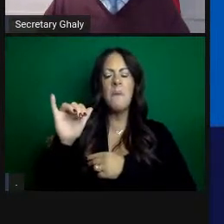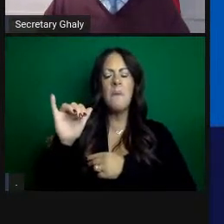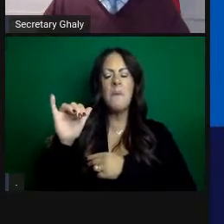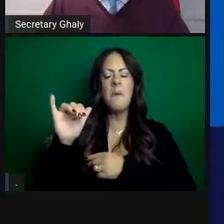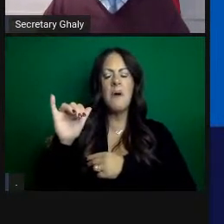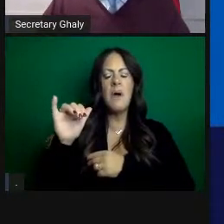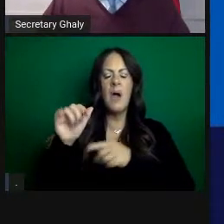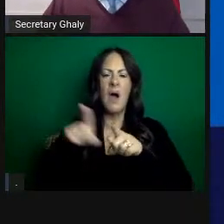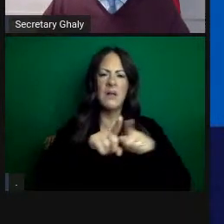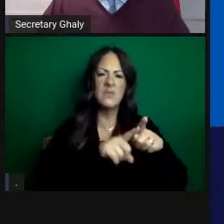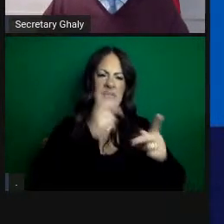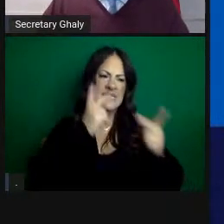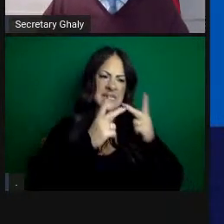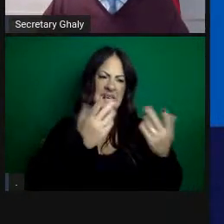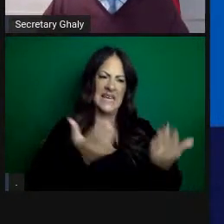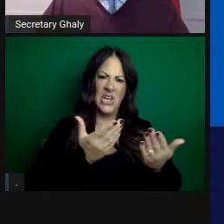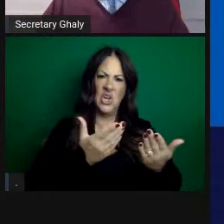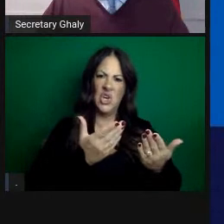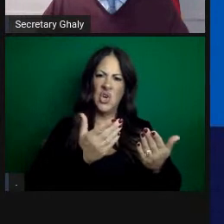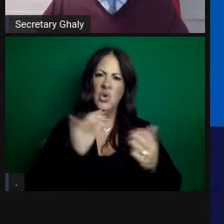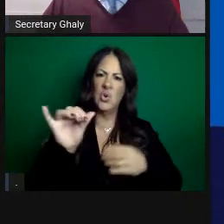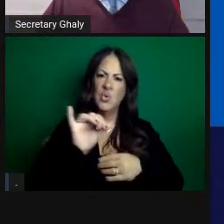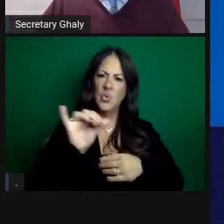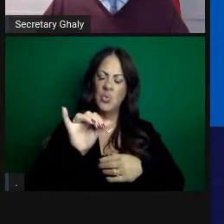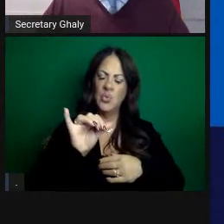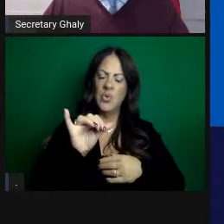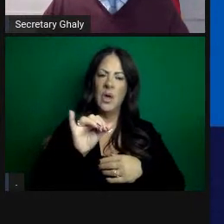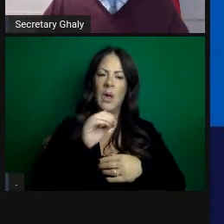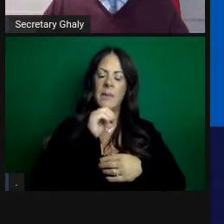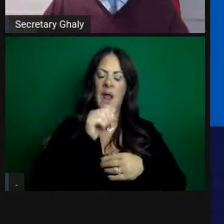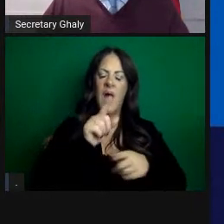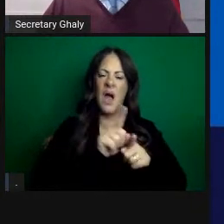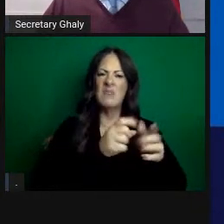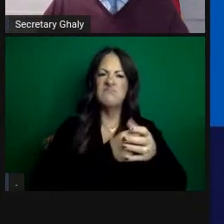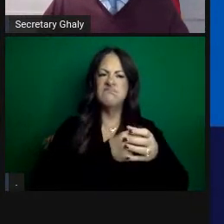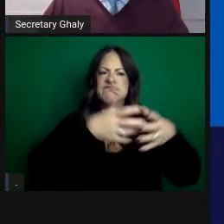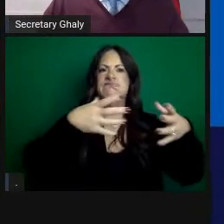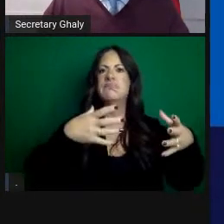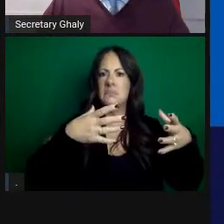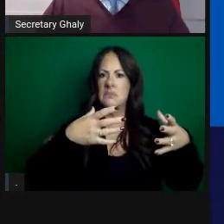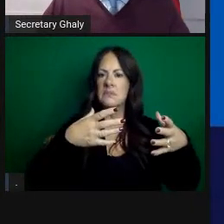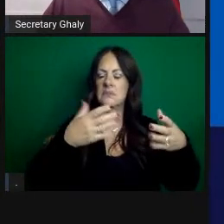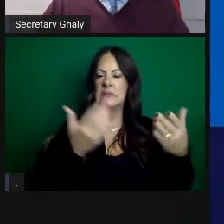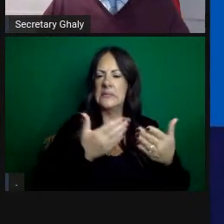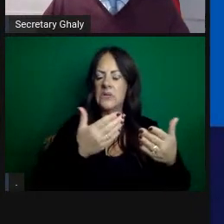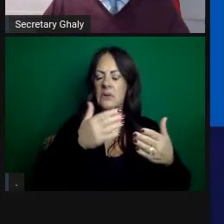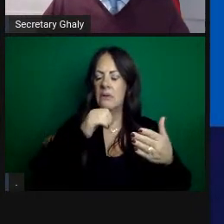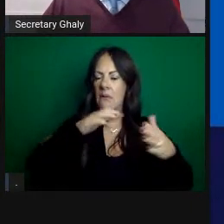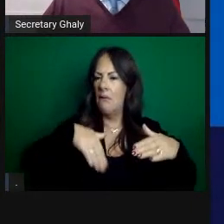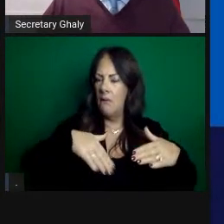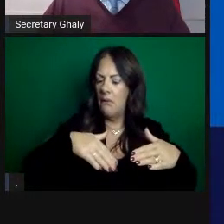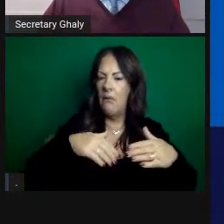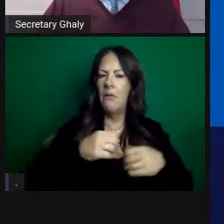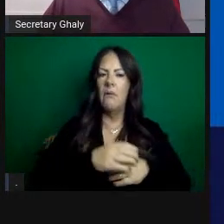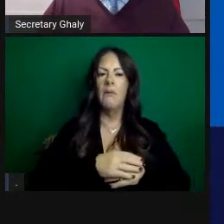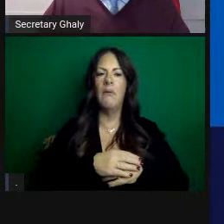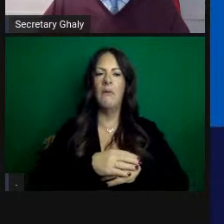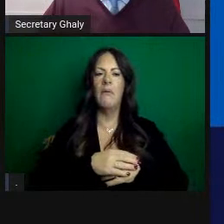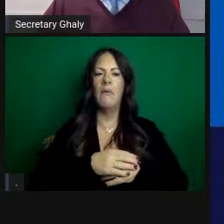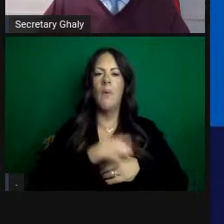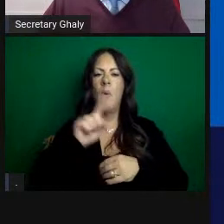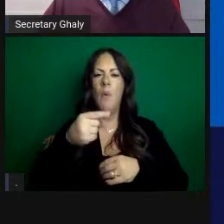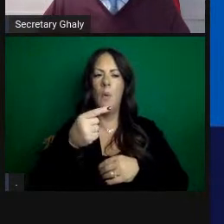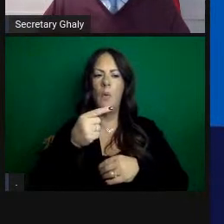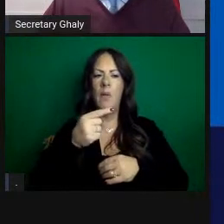California, although not rapidly increasing in the number that we're finding, still at about 133